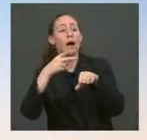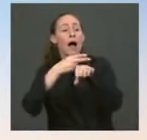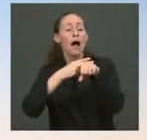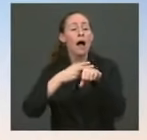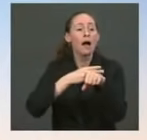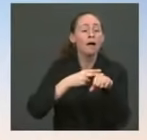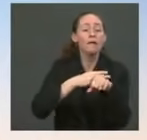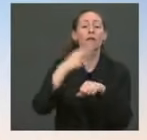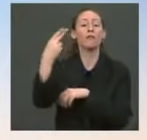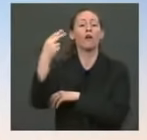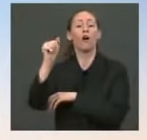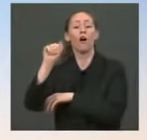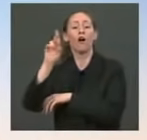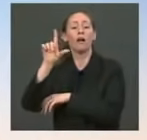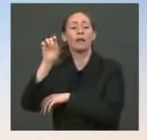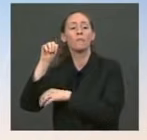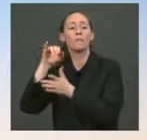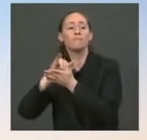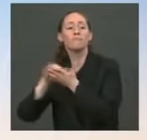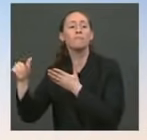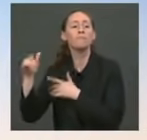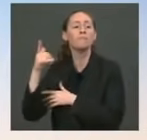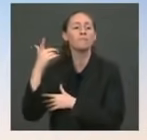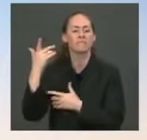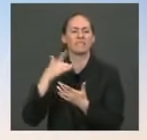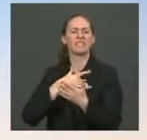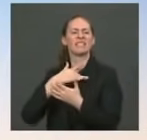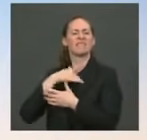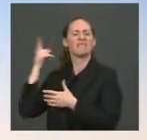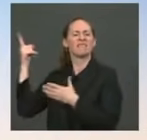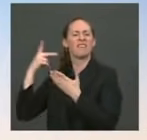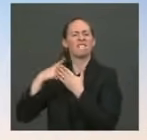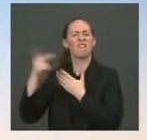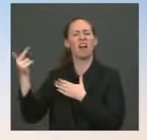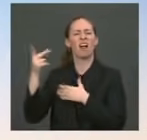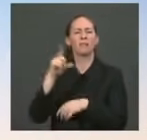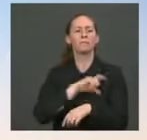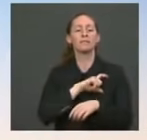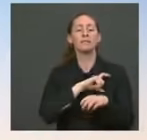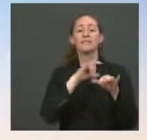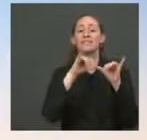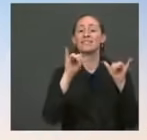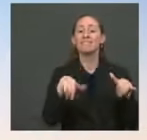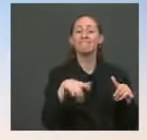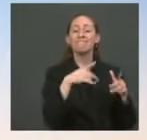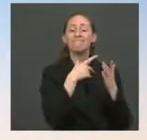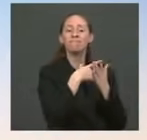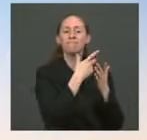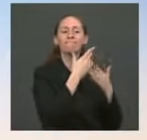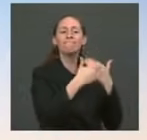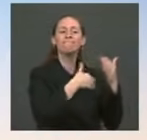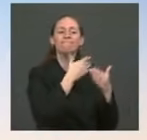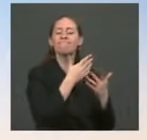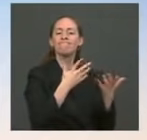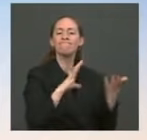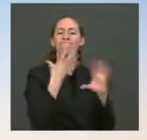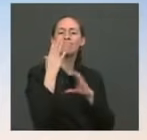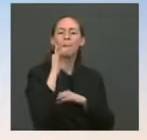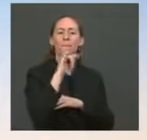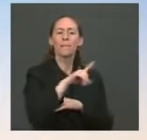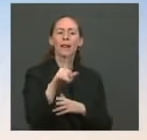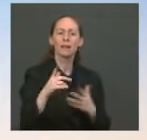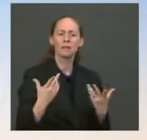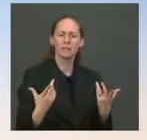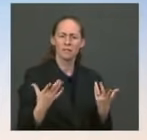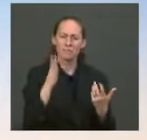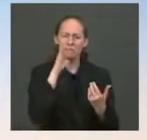bill. What does the president need to do to address this? What does he need to do more for the community? You said this week there's been the engagement with leaders. But